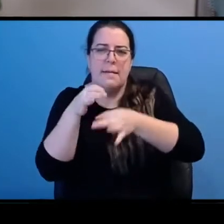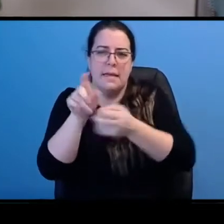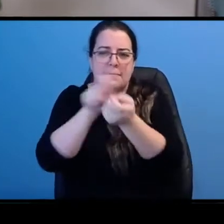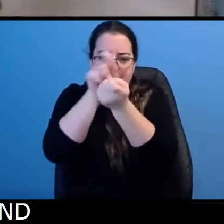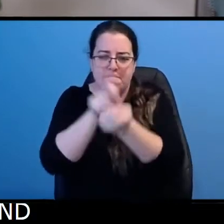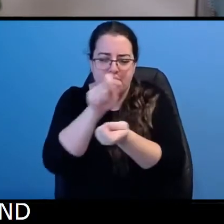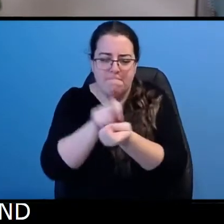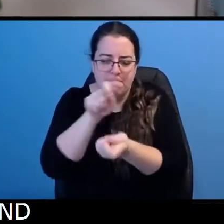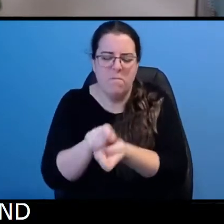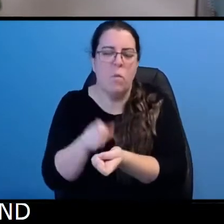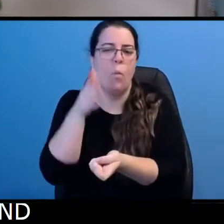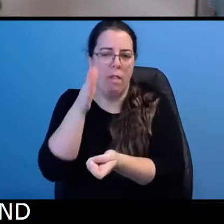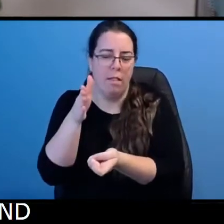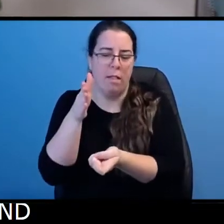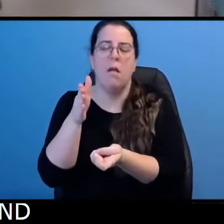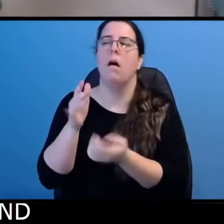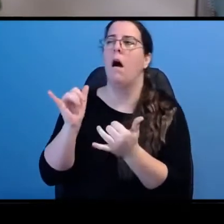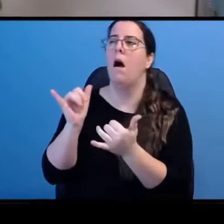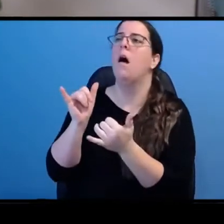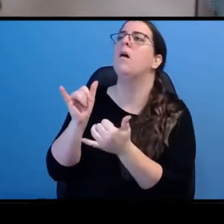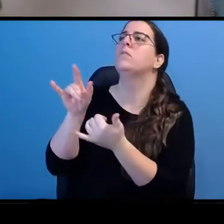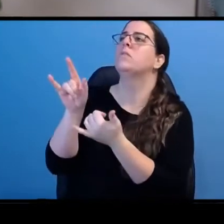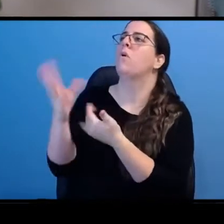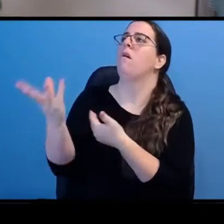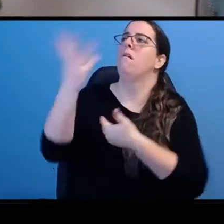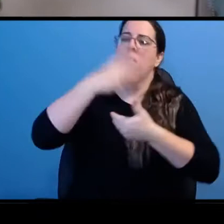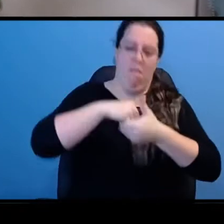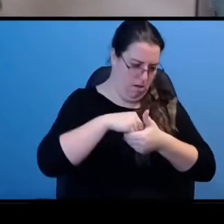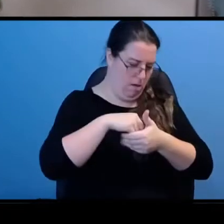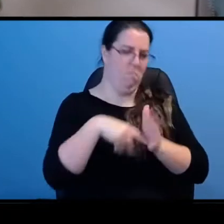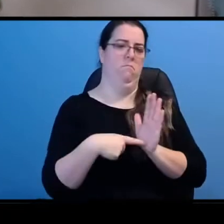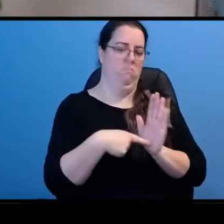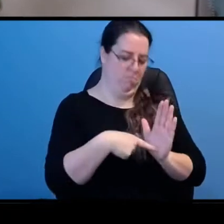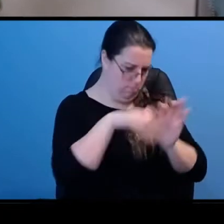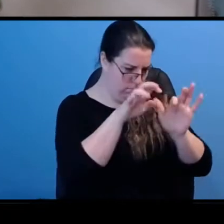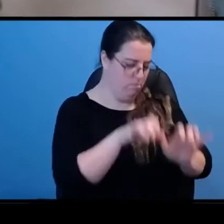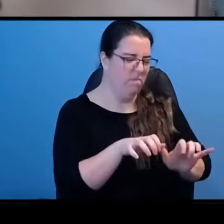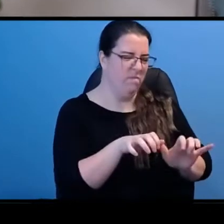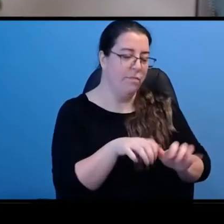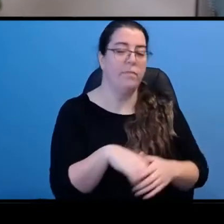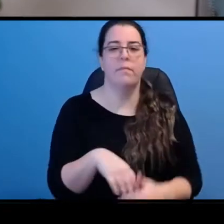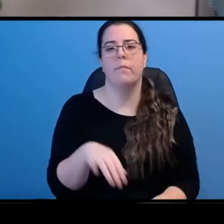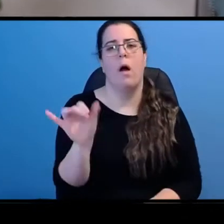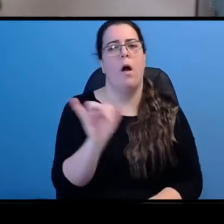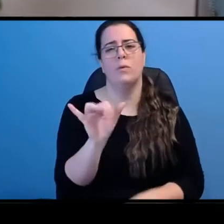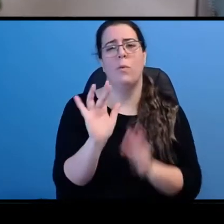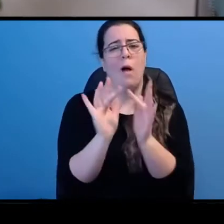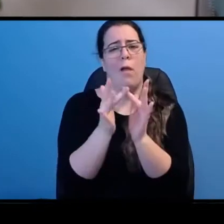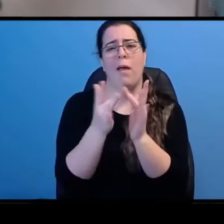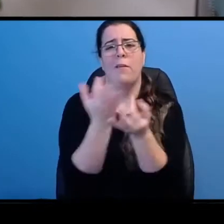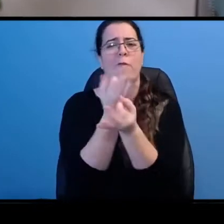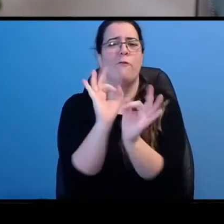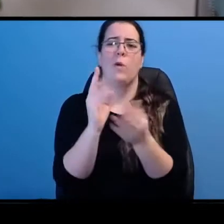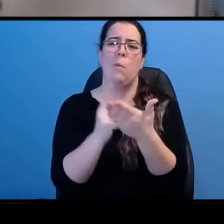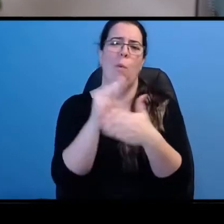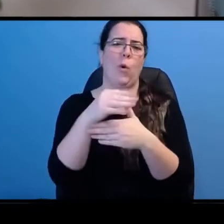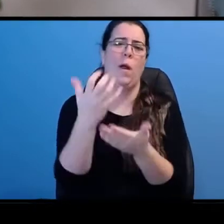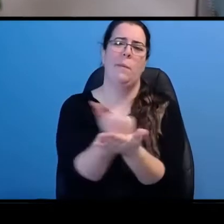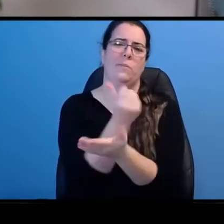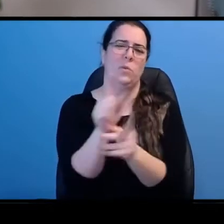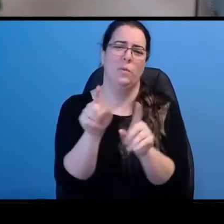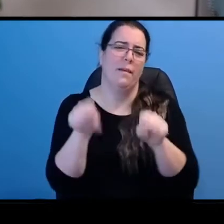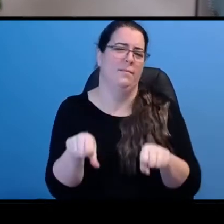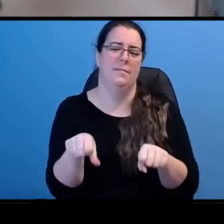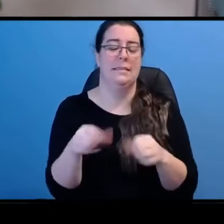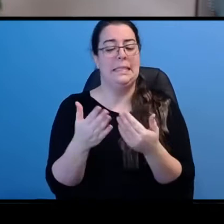category. And three, that there's free programs out there that are fairly easy to use and will do exactly